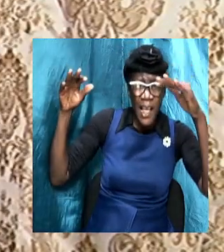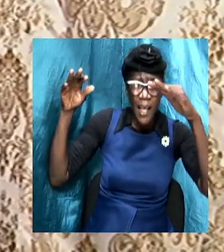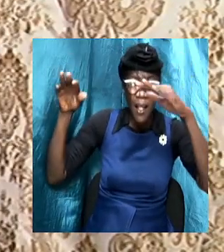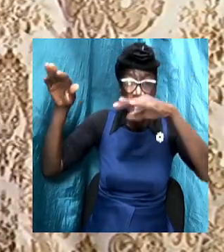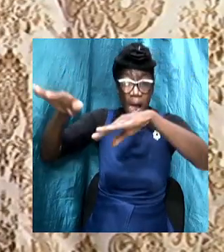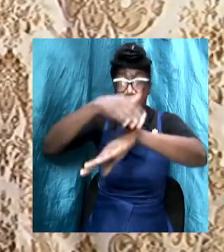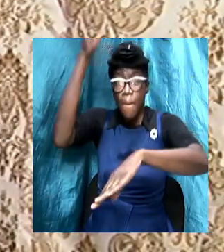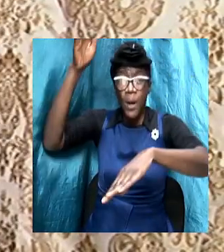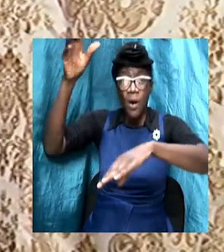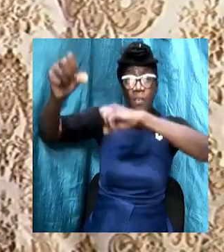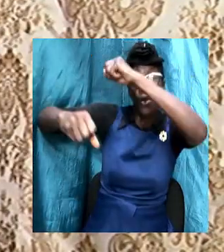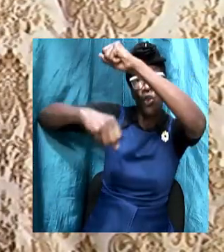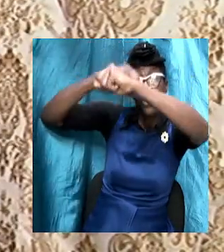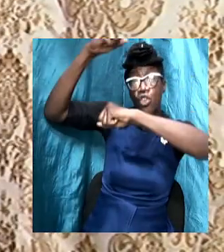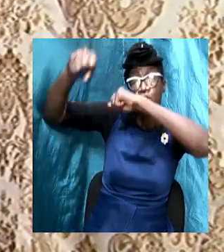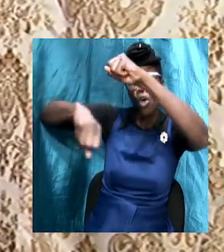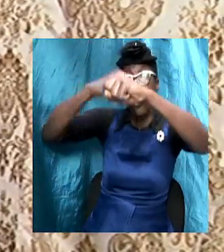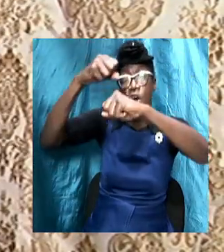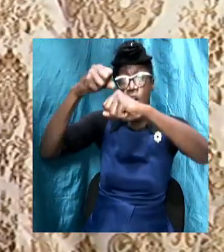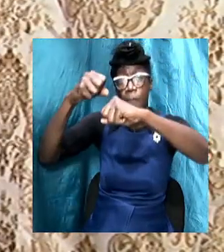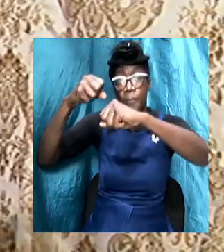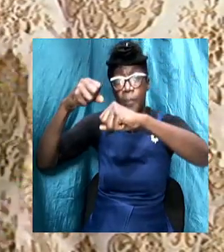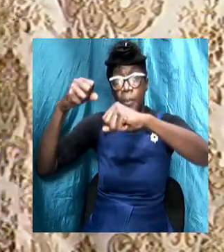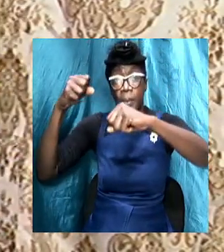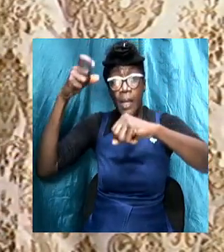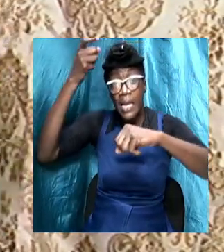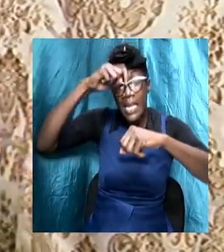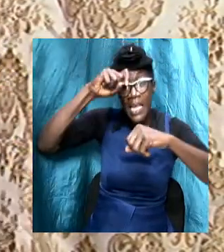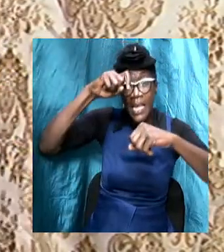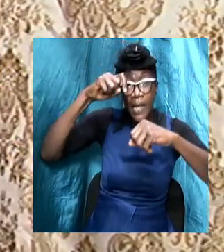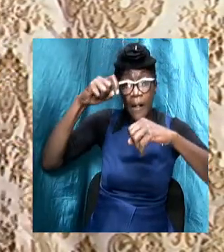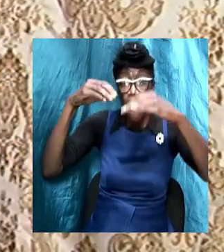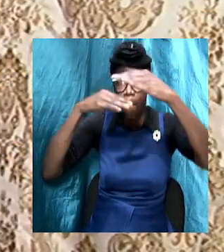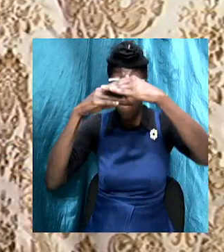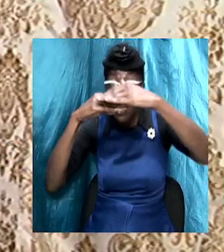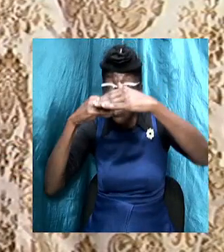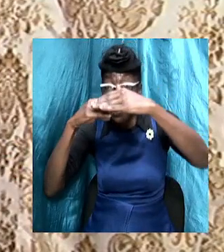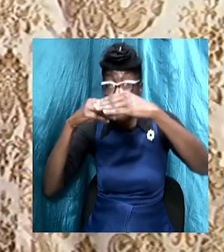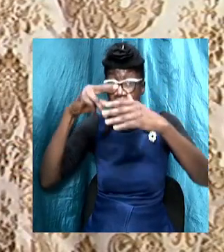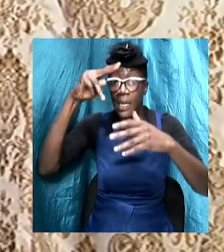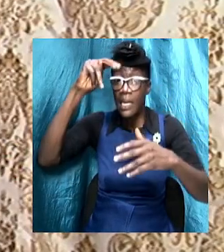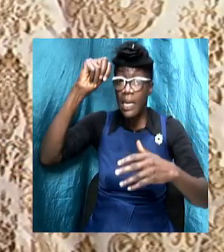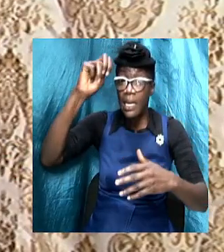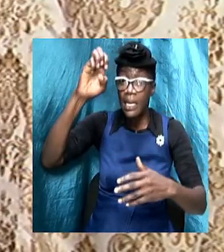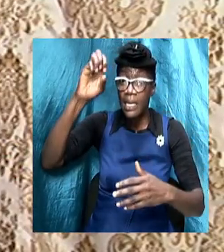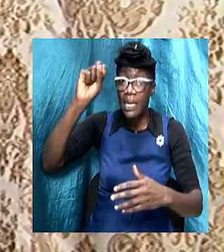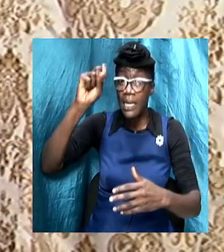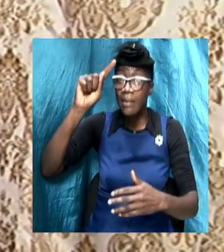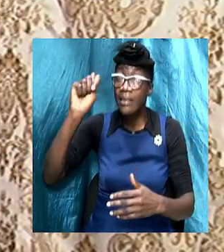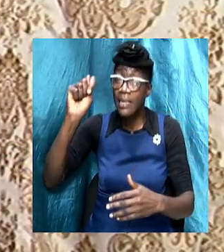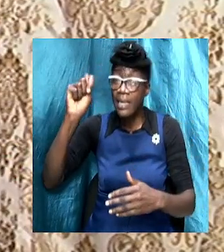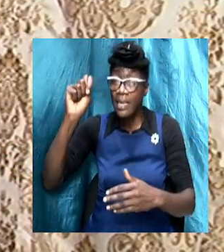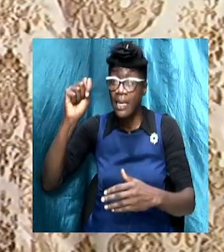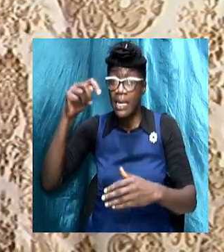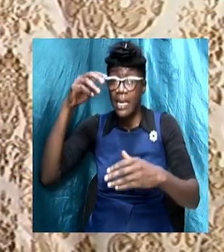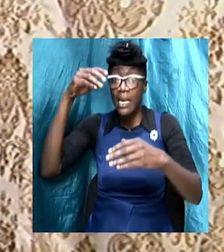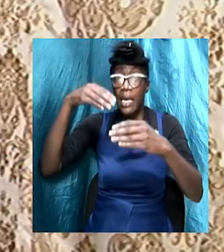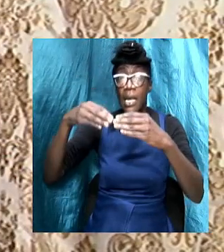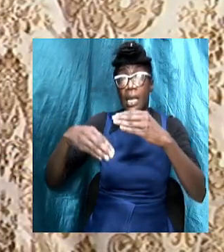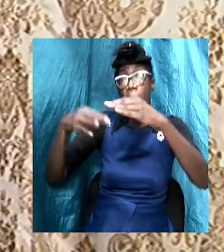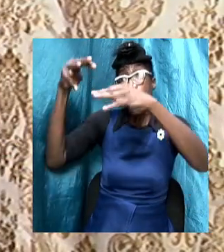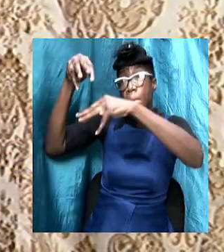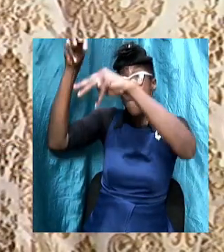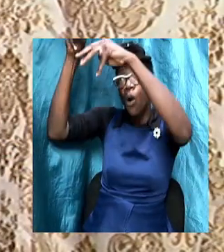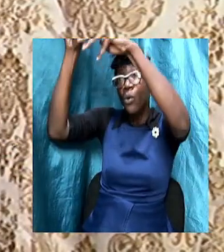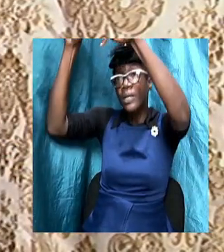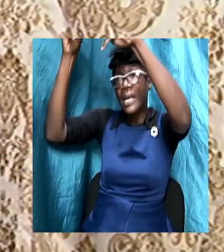The eagle builds its nest way up in the mountaintop. The eagle is like the king of birds.